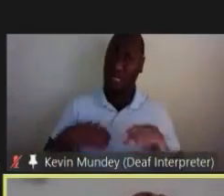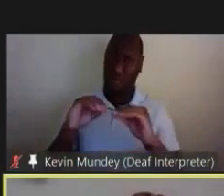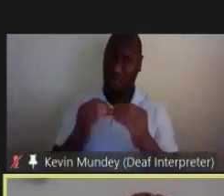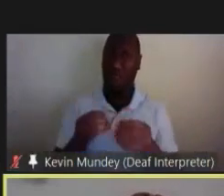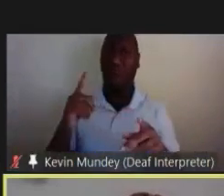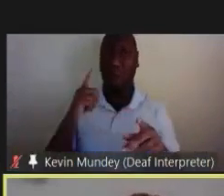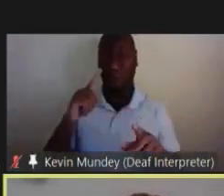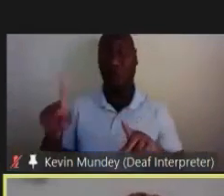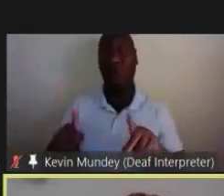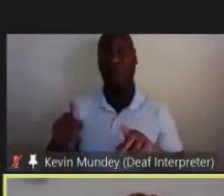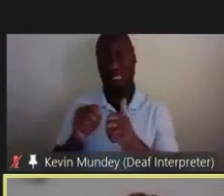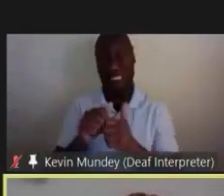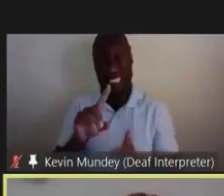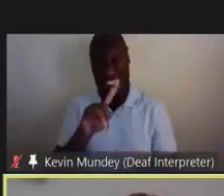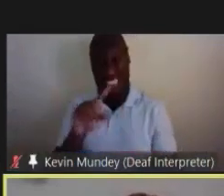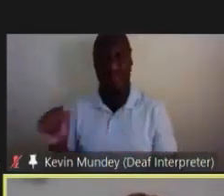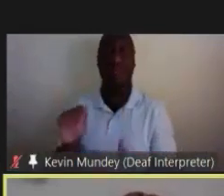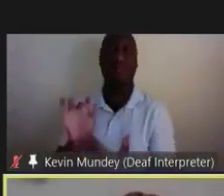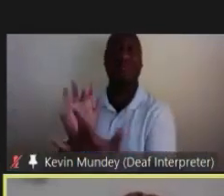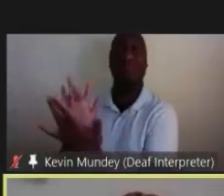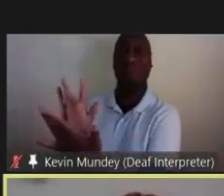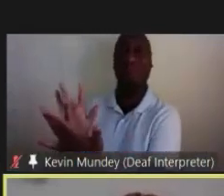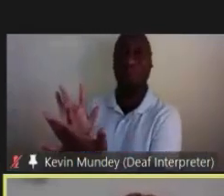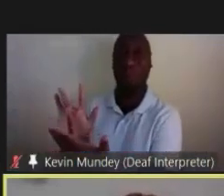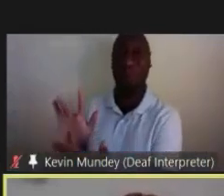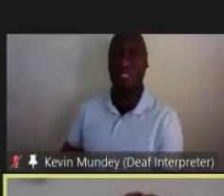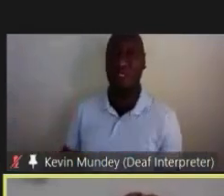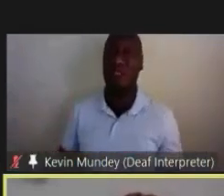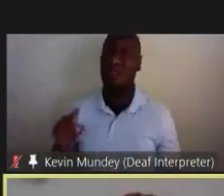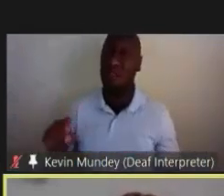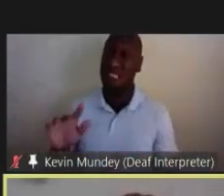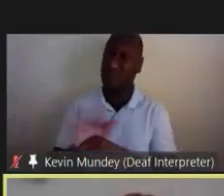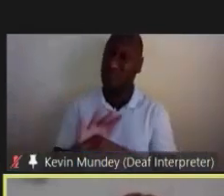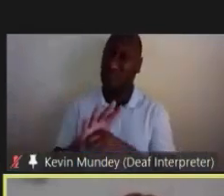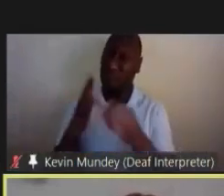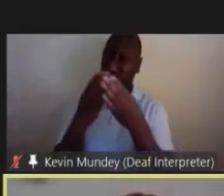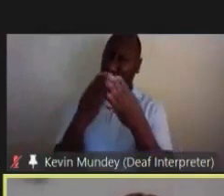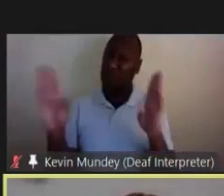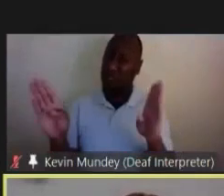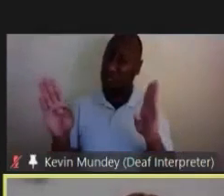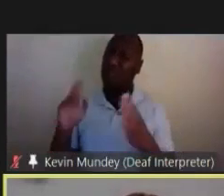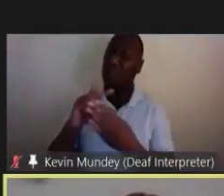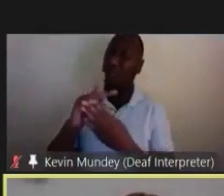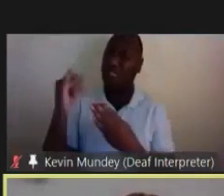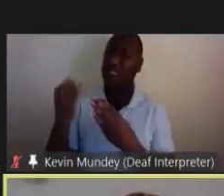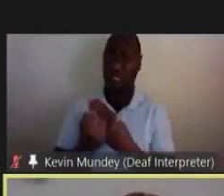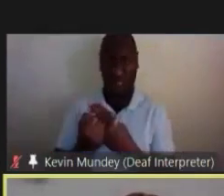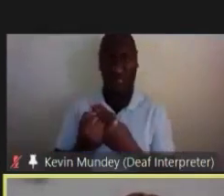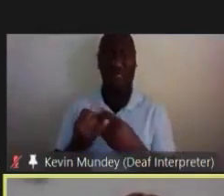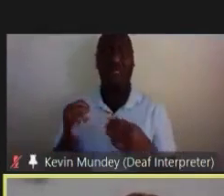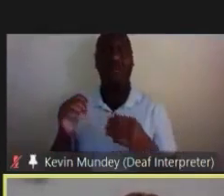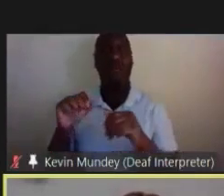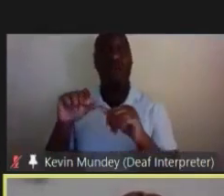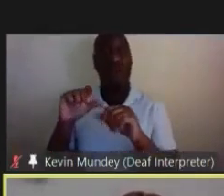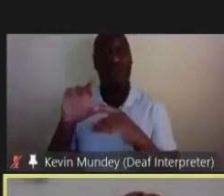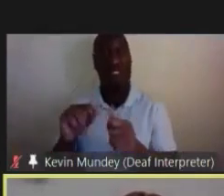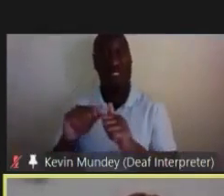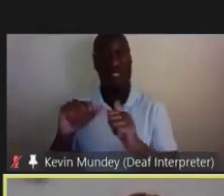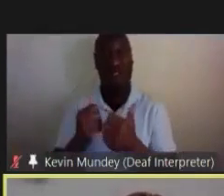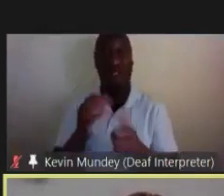Disabilities. This video is part of a broader project with the Association of Maternal and Child Health